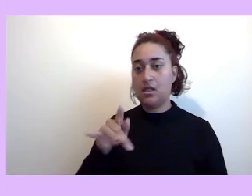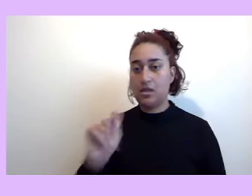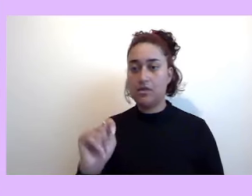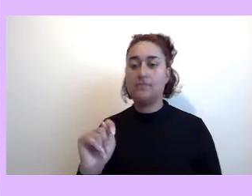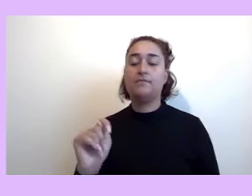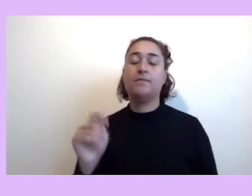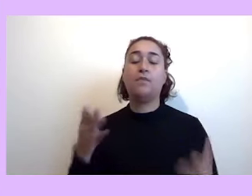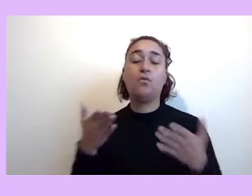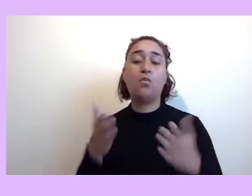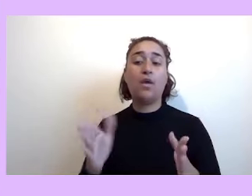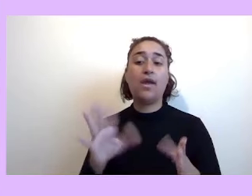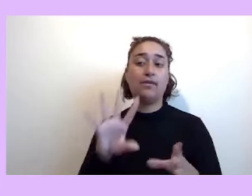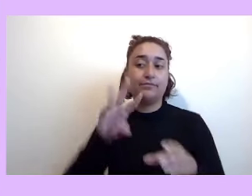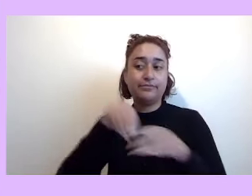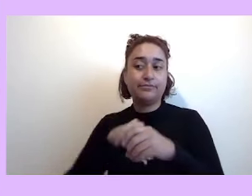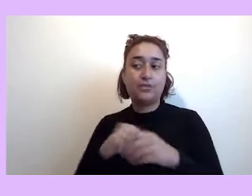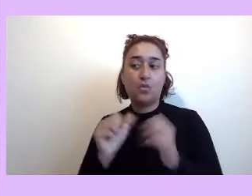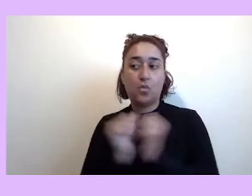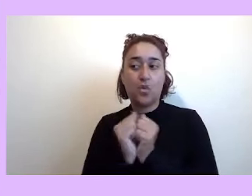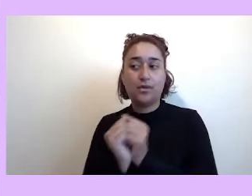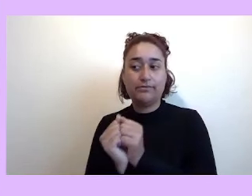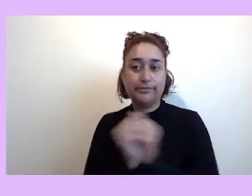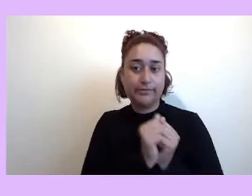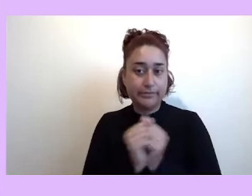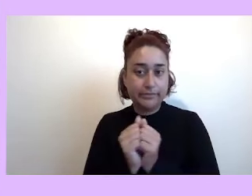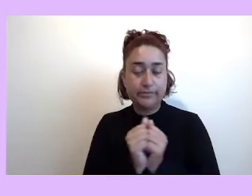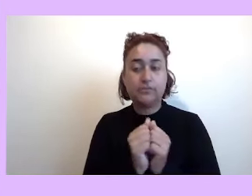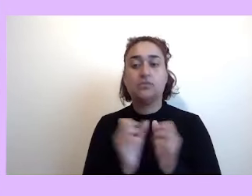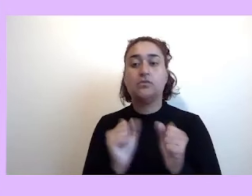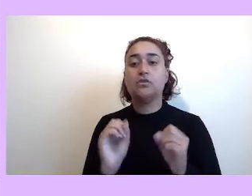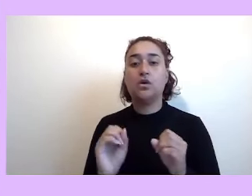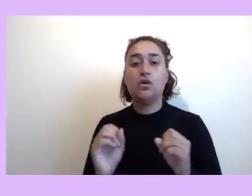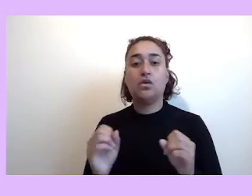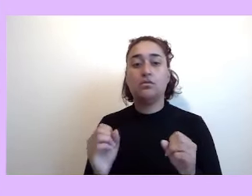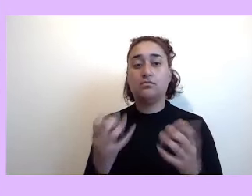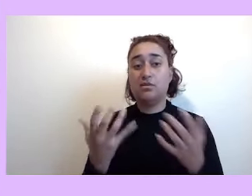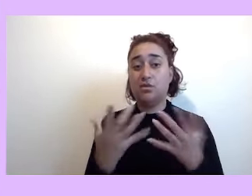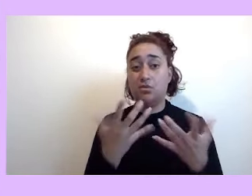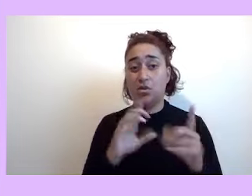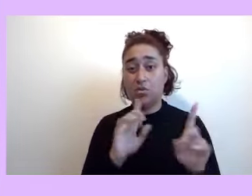in the work together. So I wonder if you want to react to that as well.